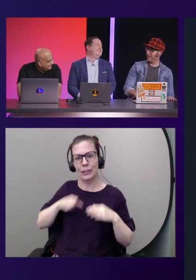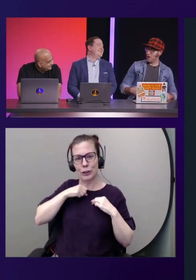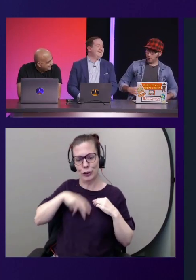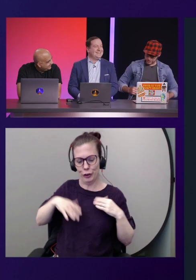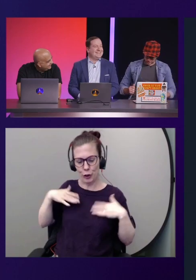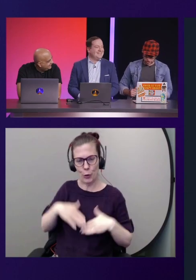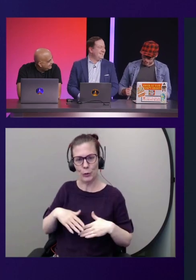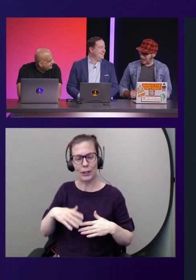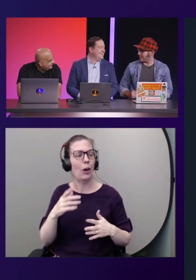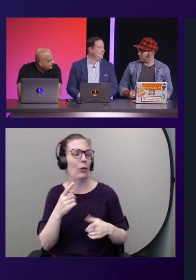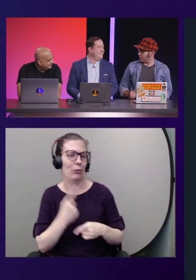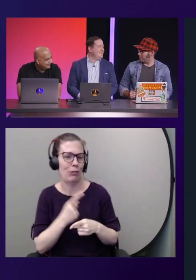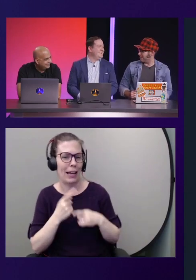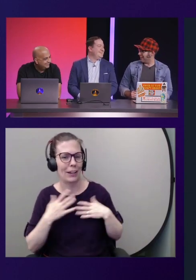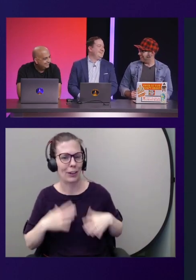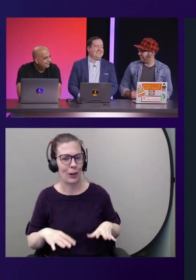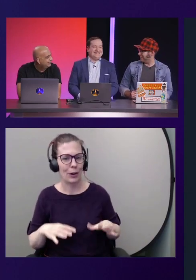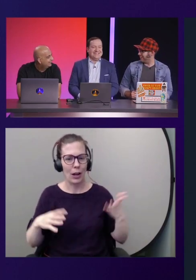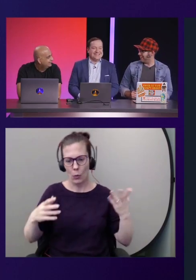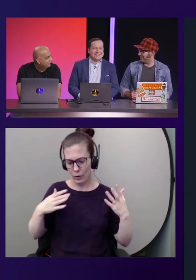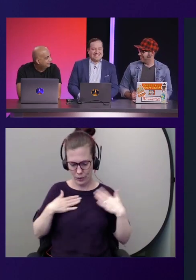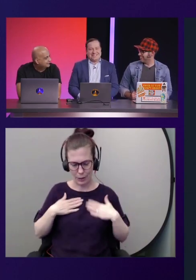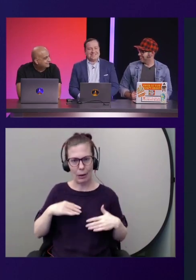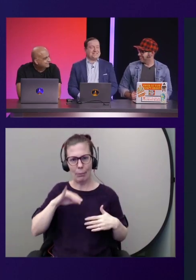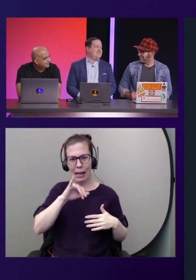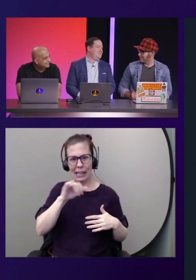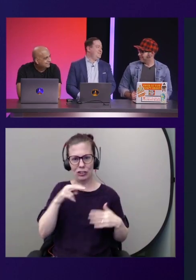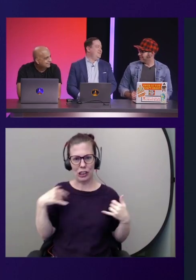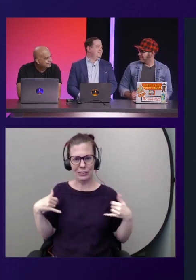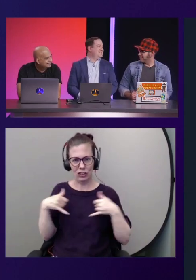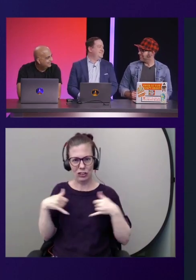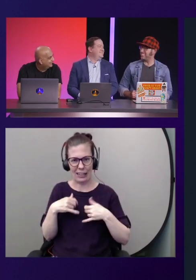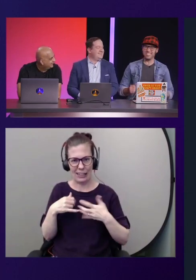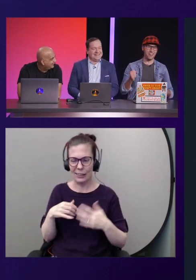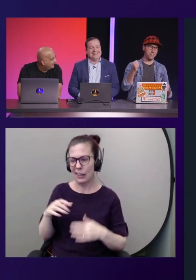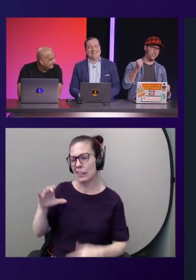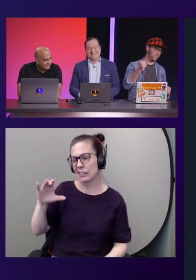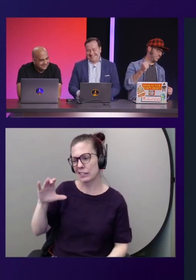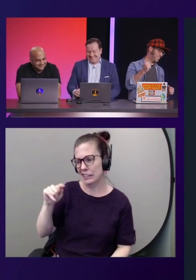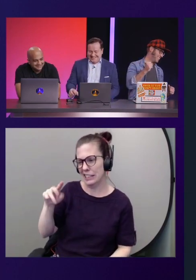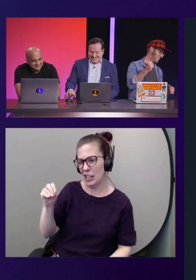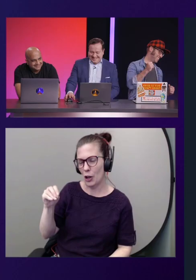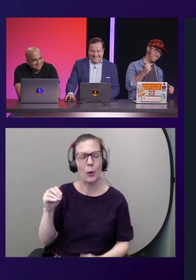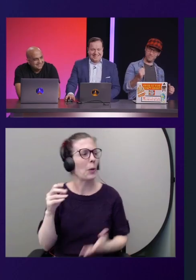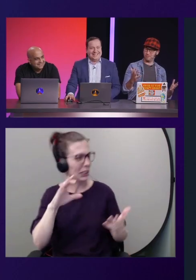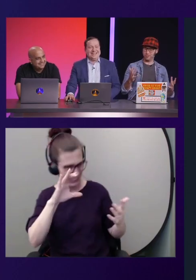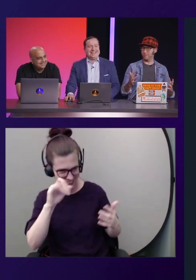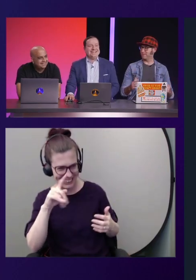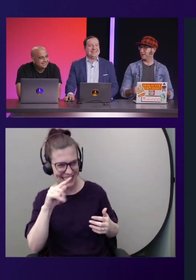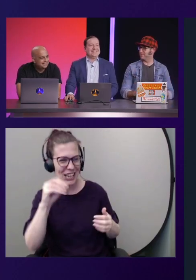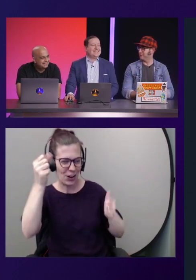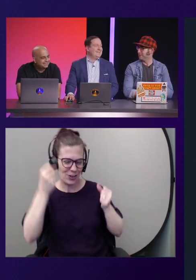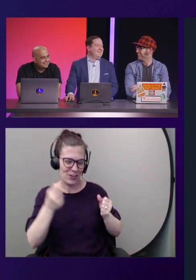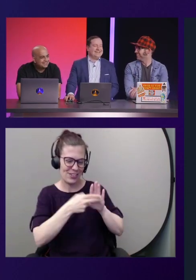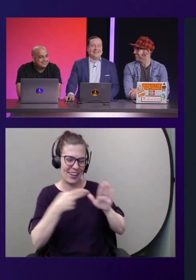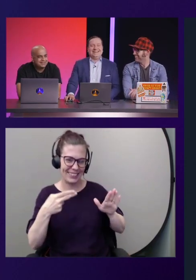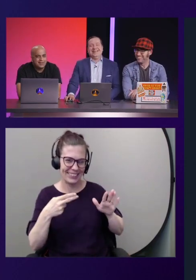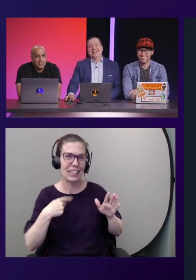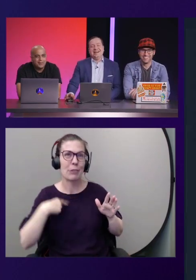code. What does the jean jacket put me at? CTO. CTO. My dreams have come